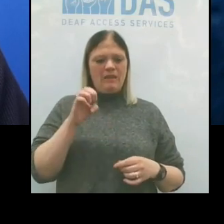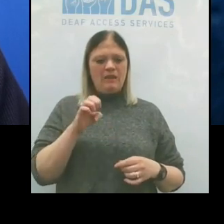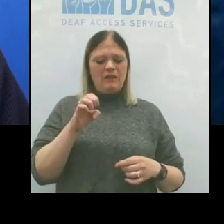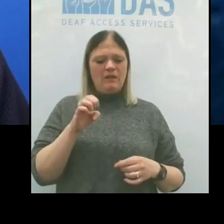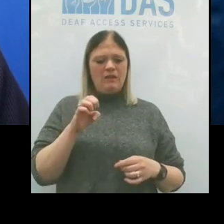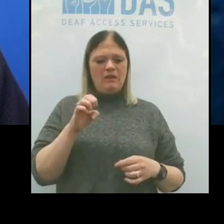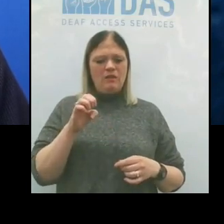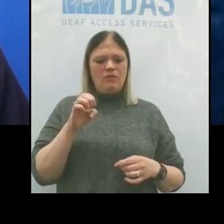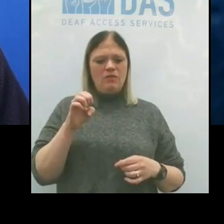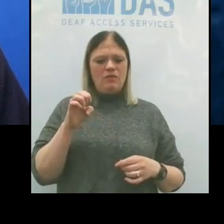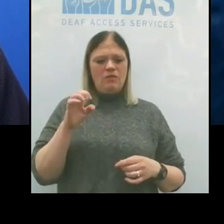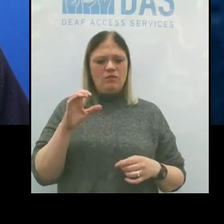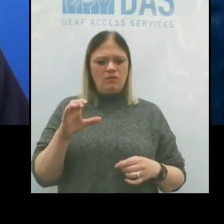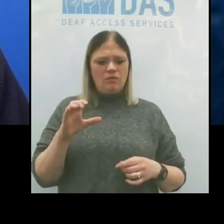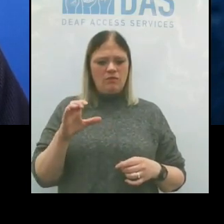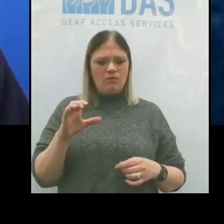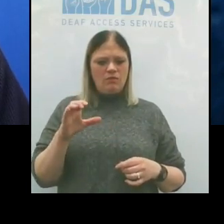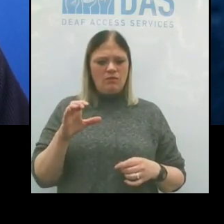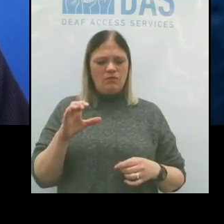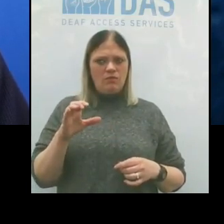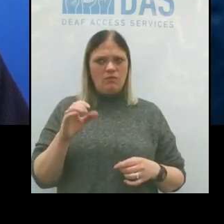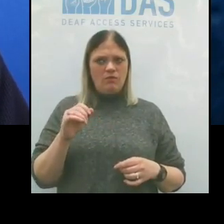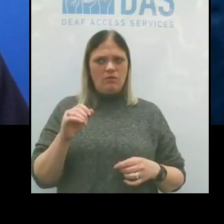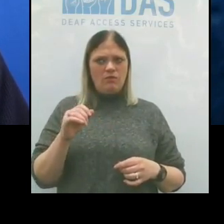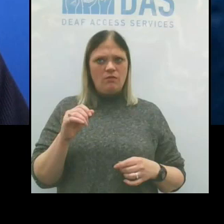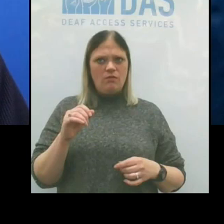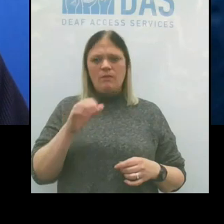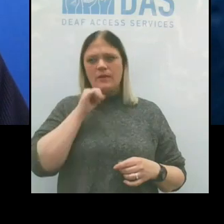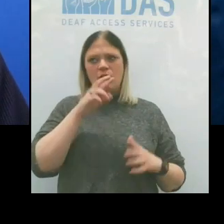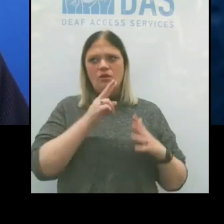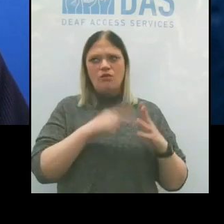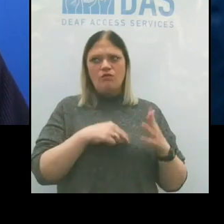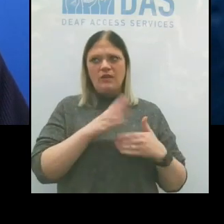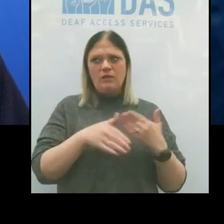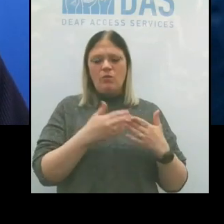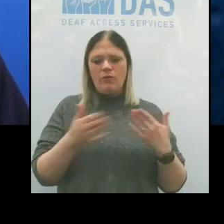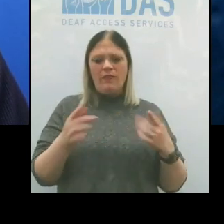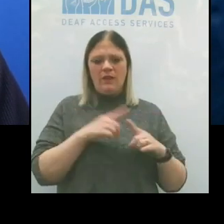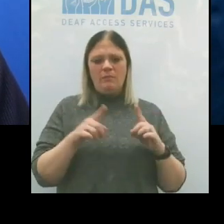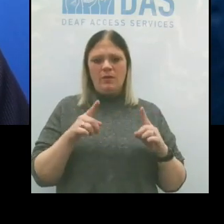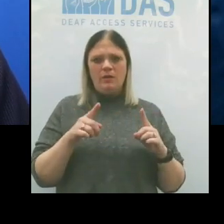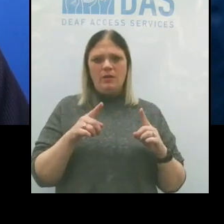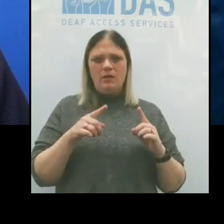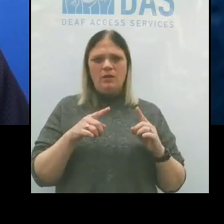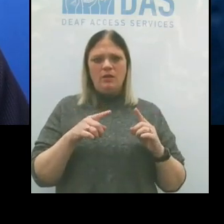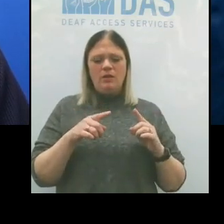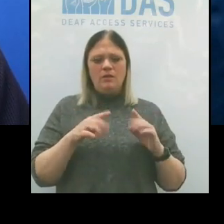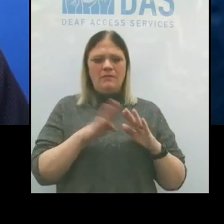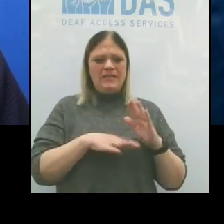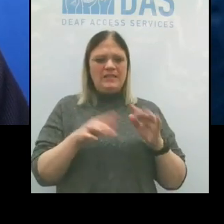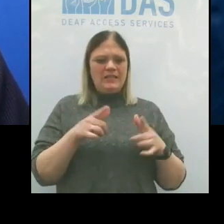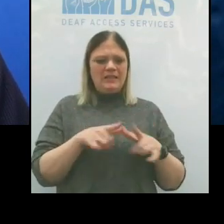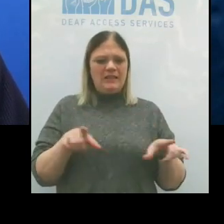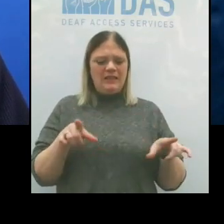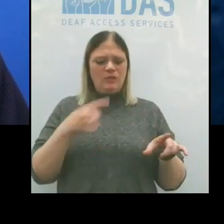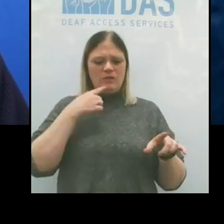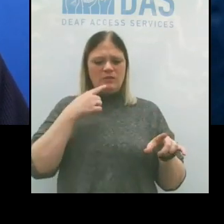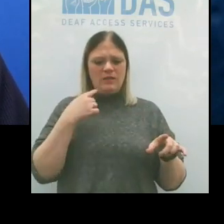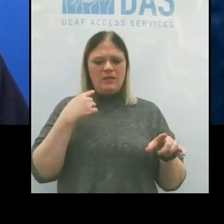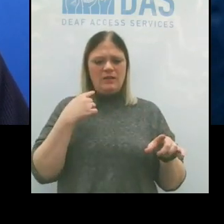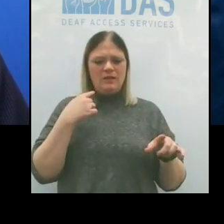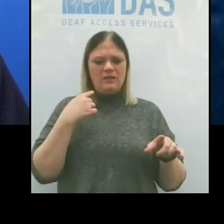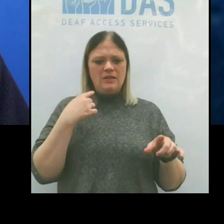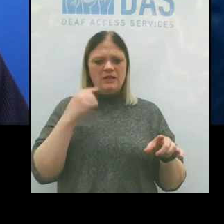Charter, and I'll spare everybody reading through the entire thing, but essentially the language says that if there appears to be cash